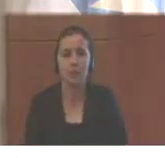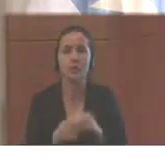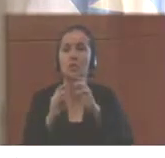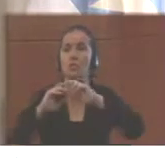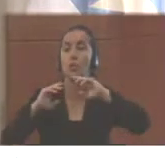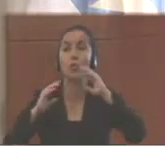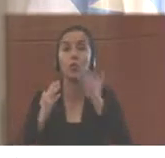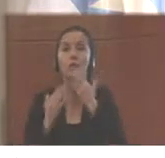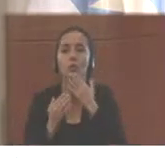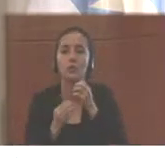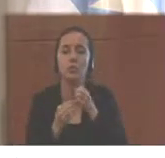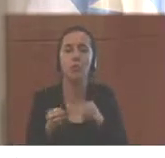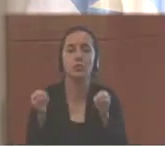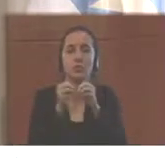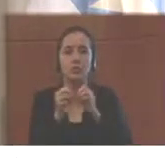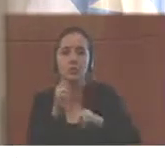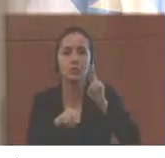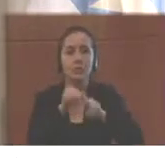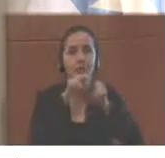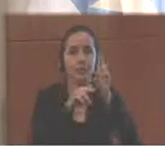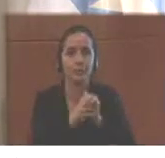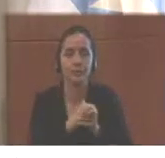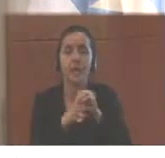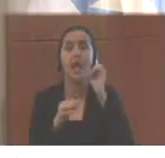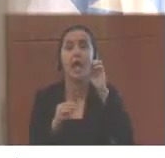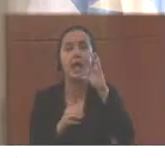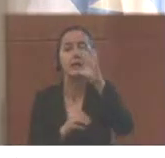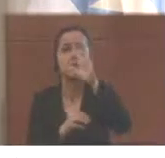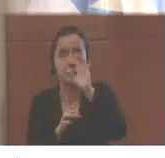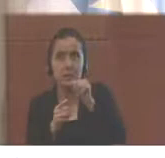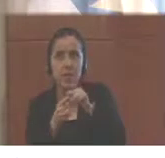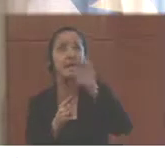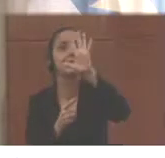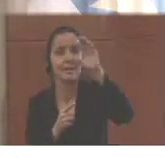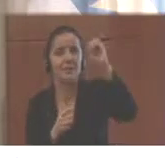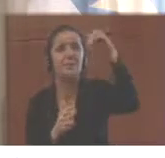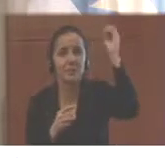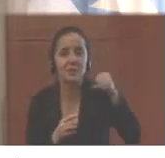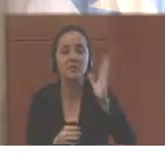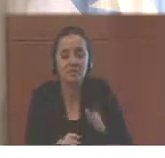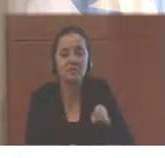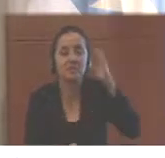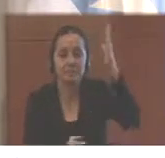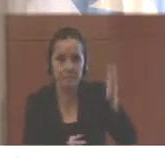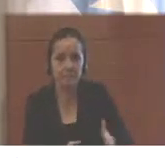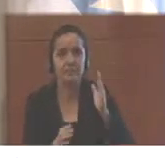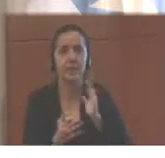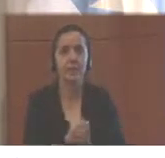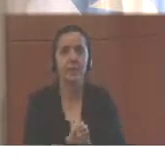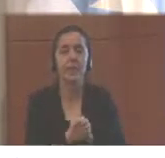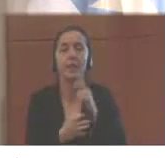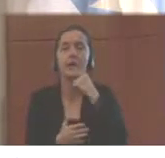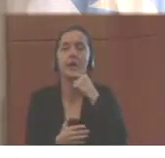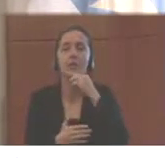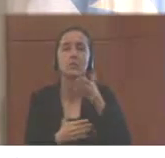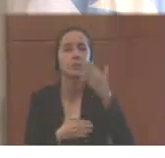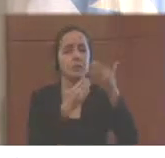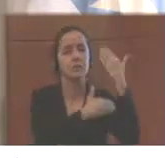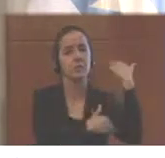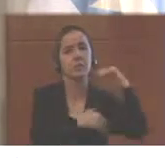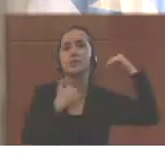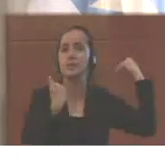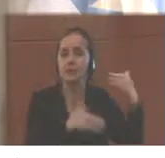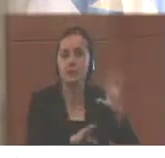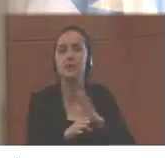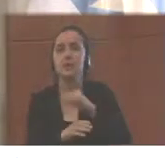met. Over the past decade, commendable strides have been made on a national level to mainstream DRR into the developmental planning process,